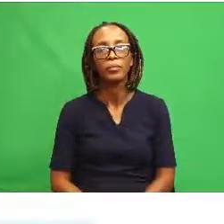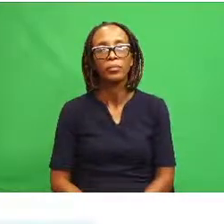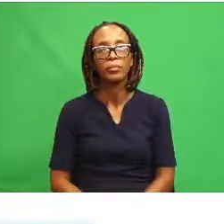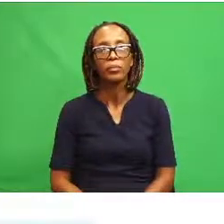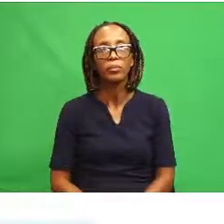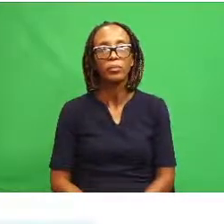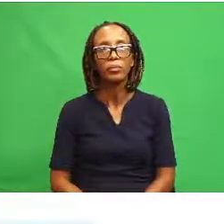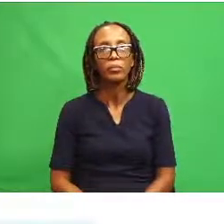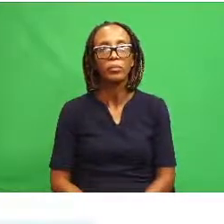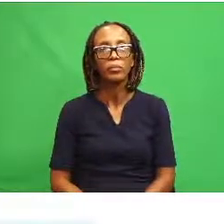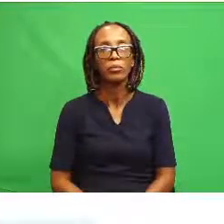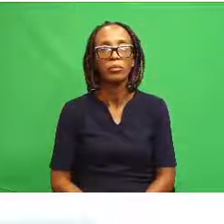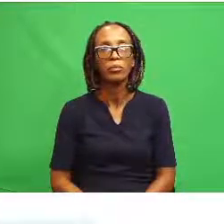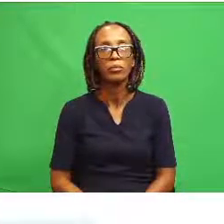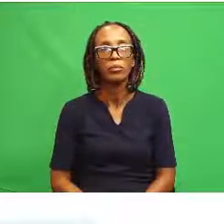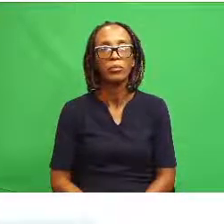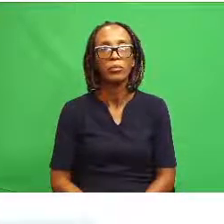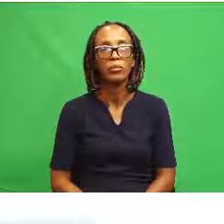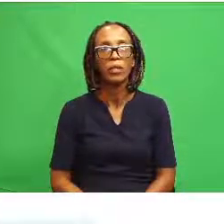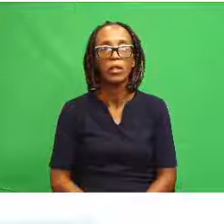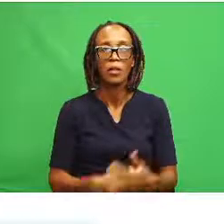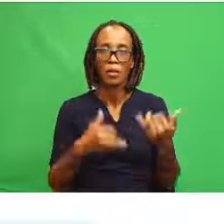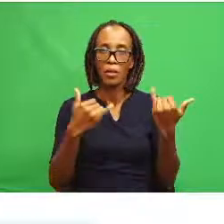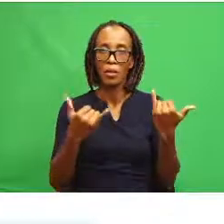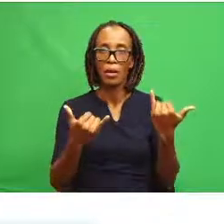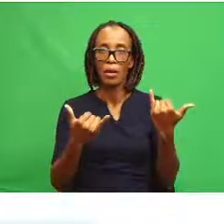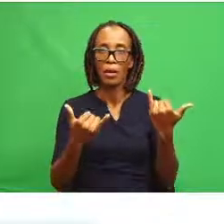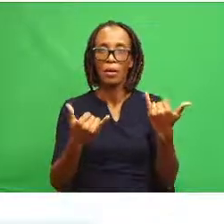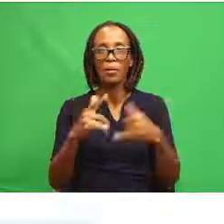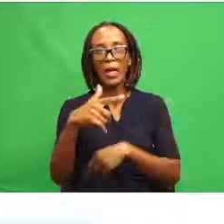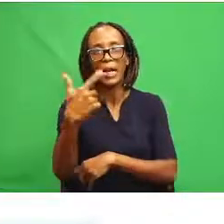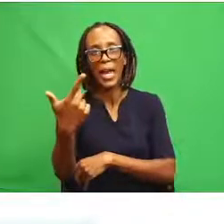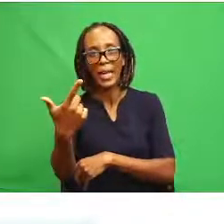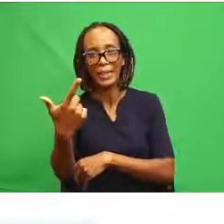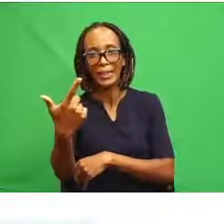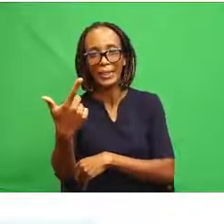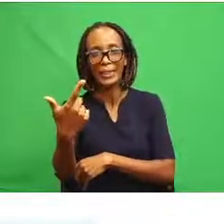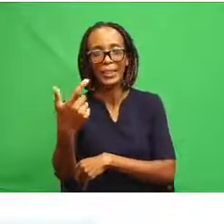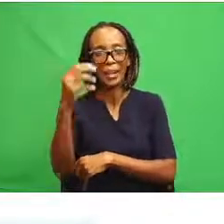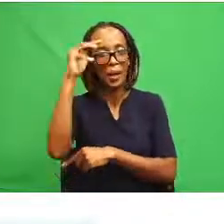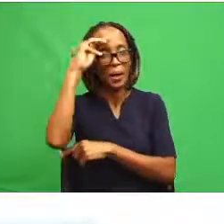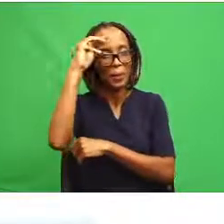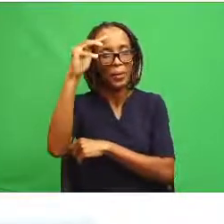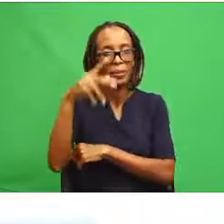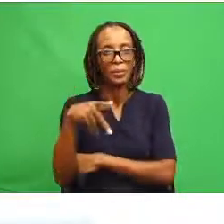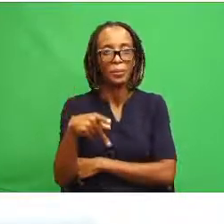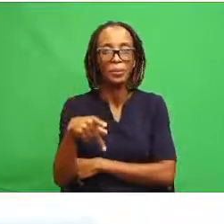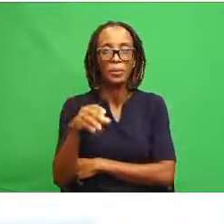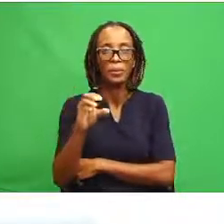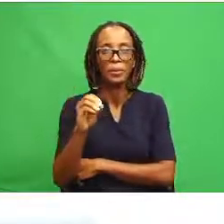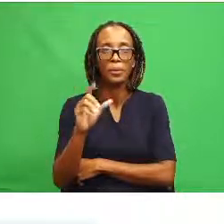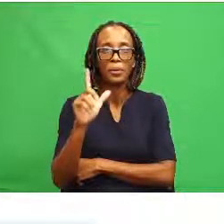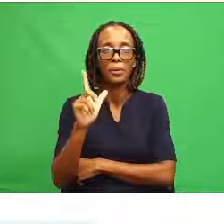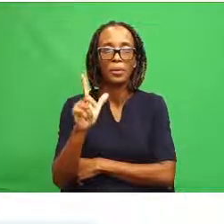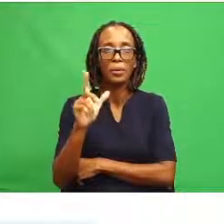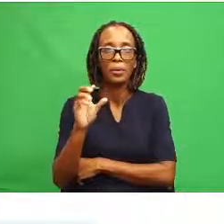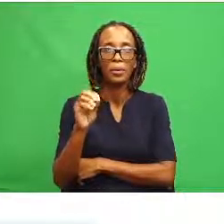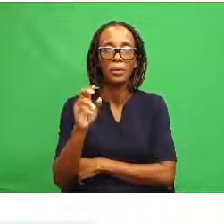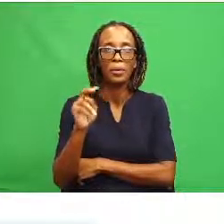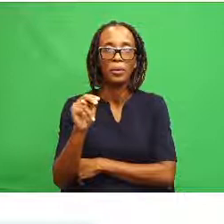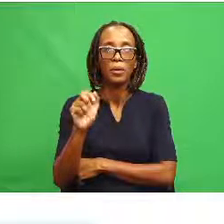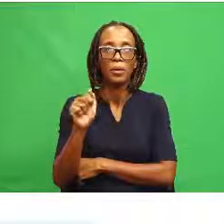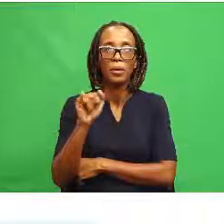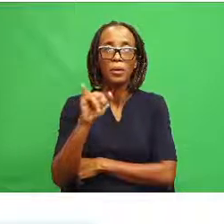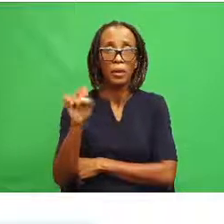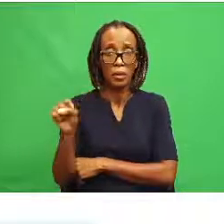We call Mr. Troy Pollinay to the podium. Some questions for him